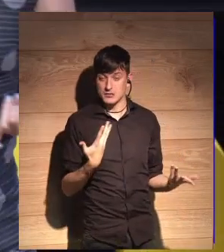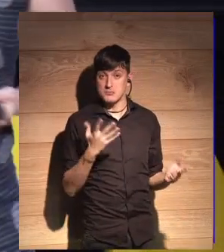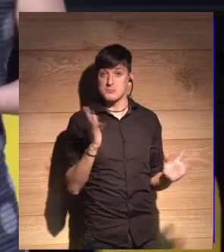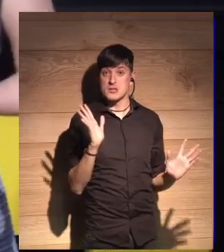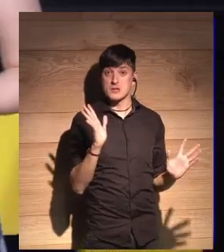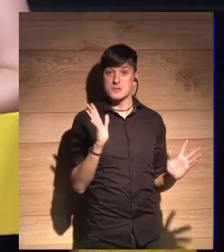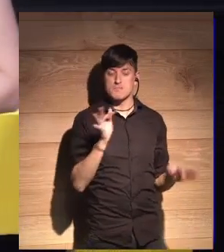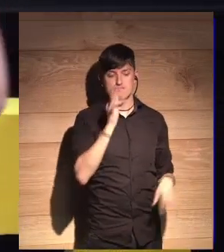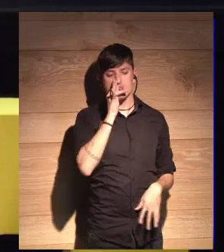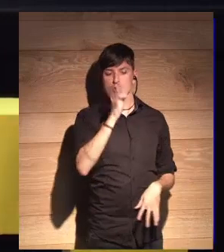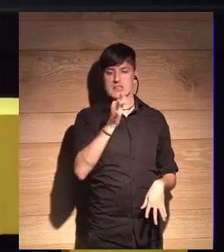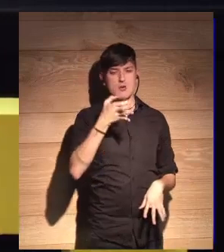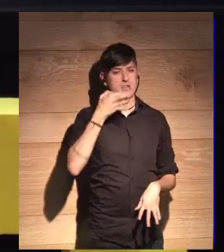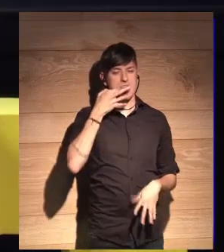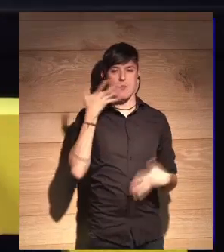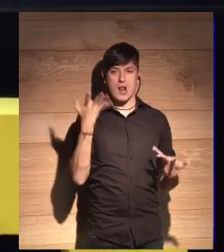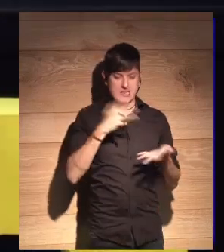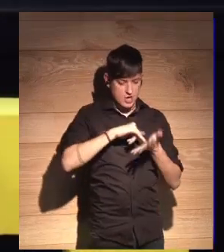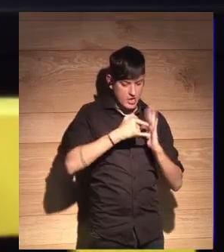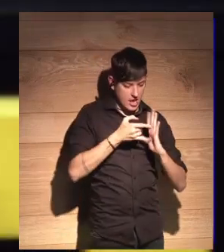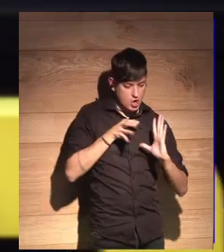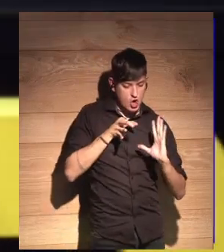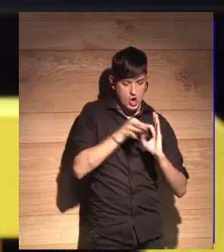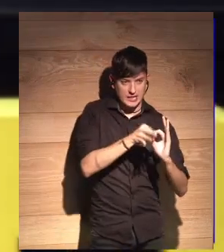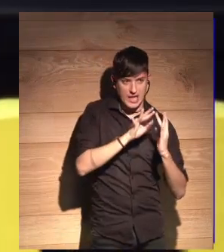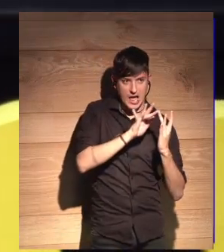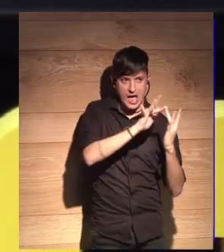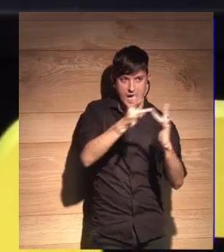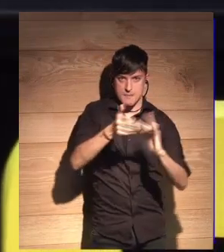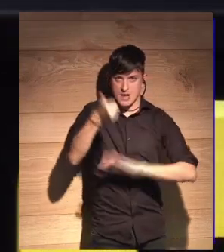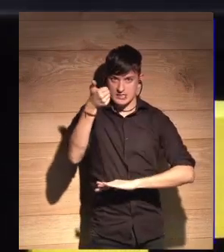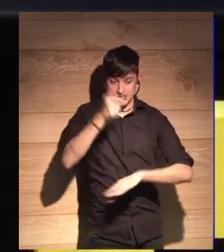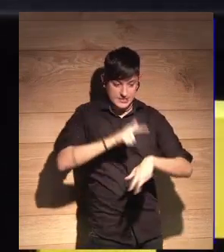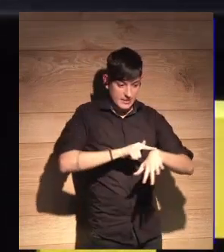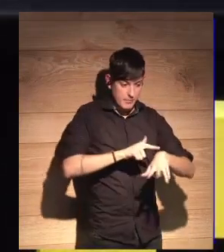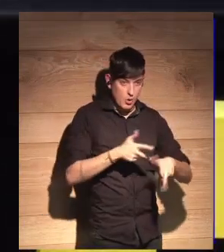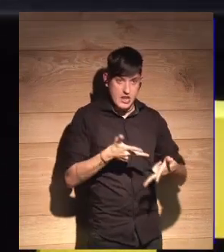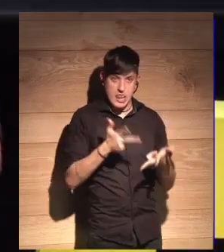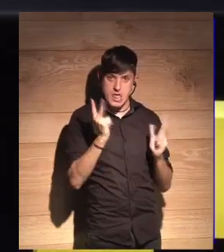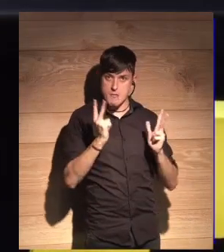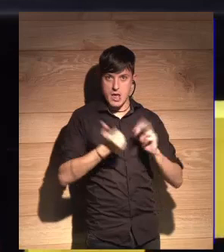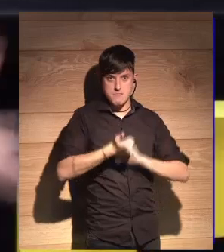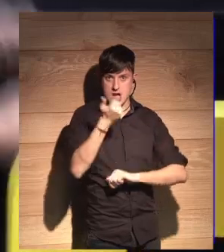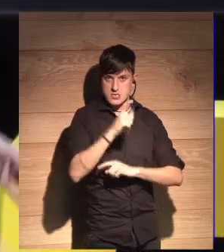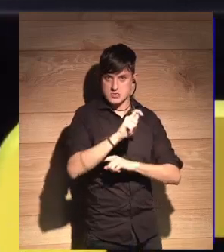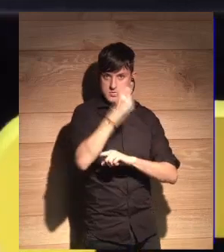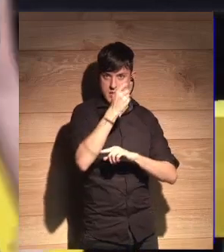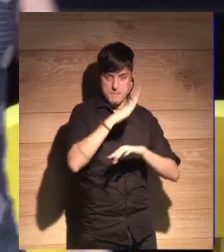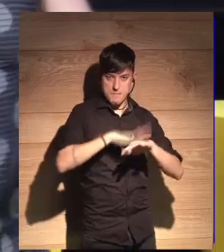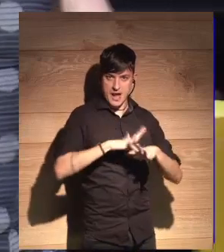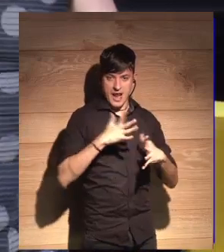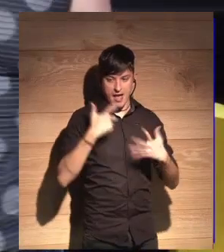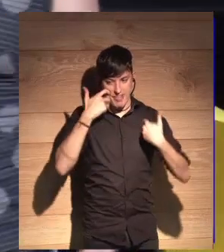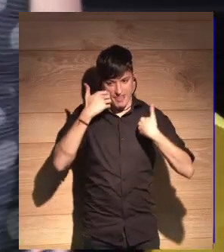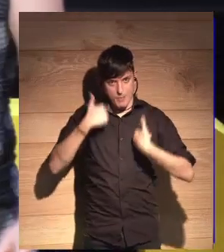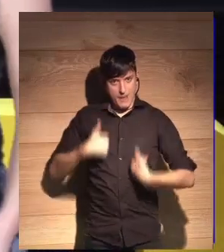connect us more, to give us more free time so that we could be more human. How many of you, because of technology,